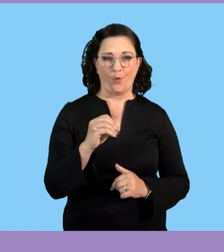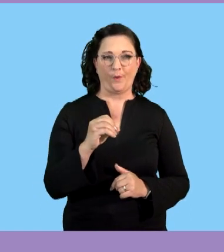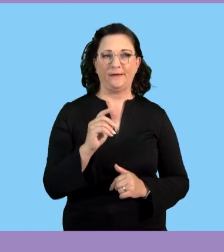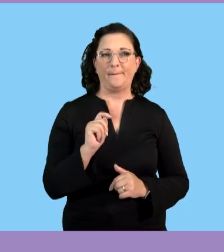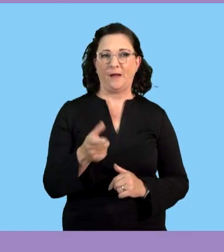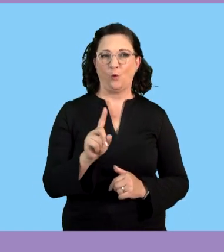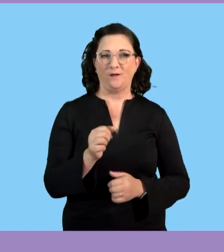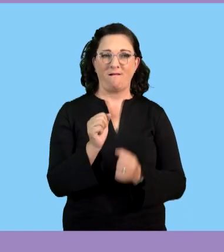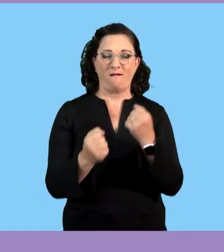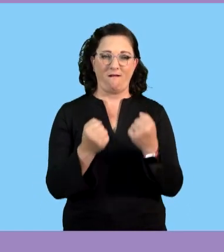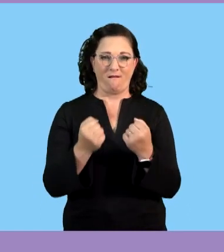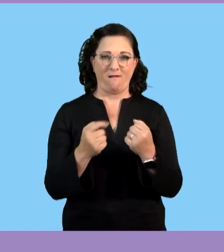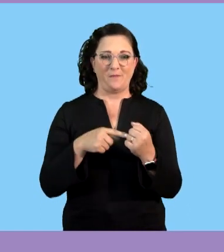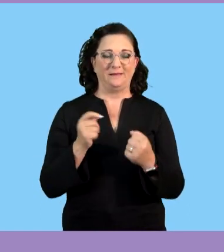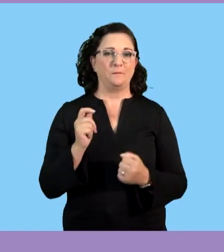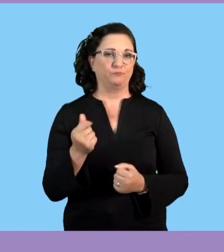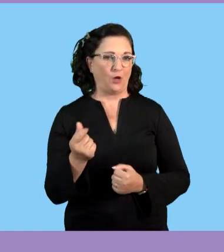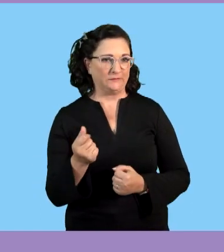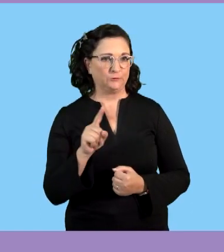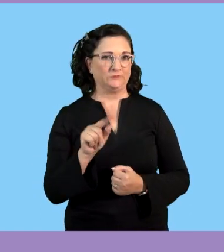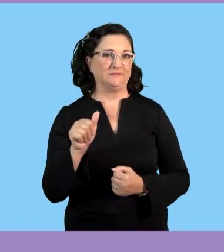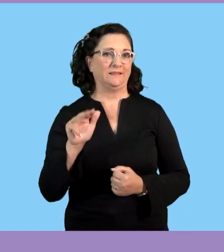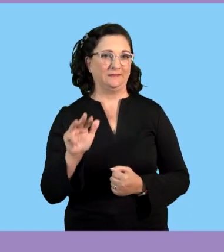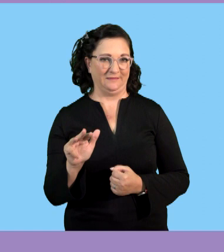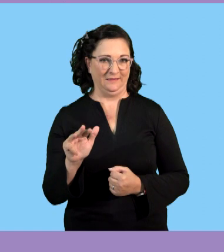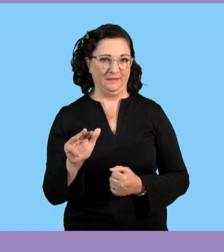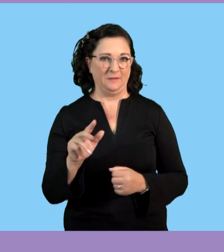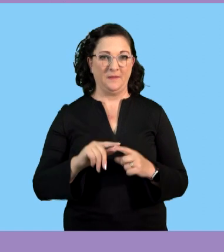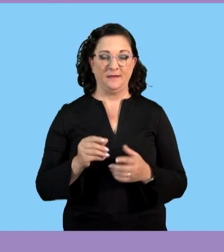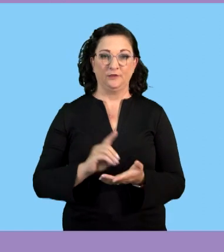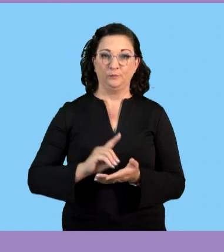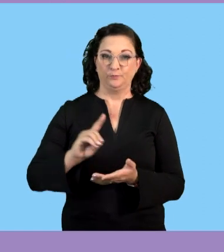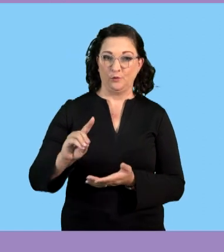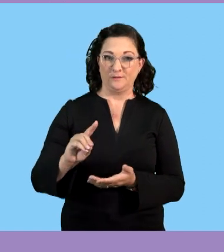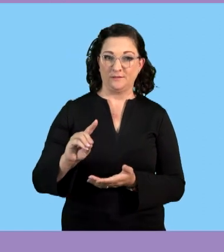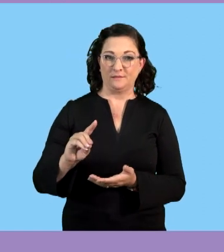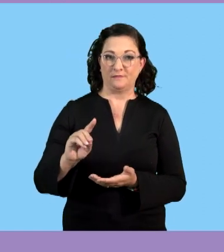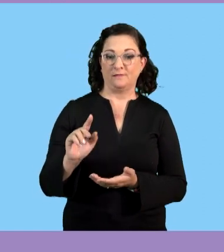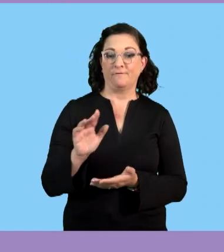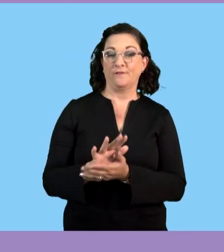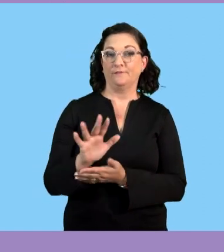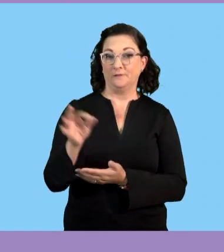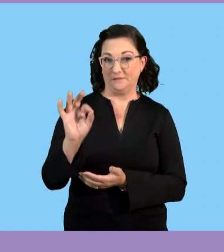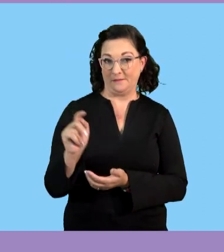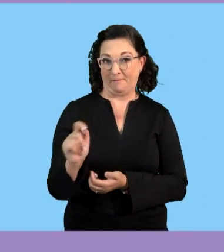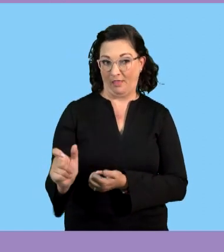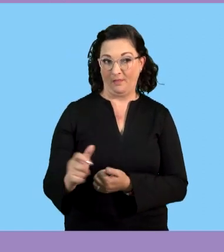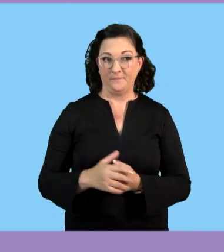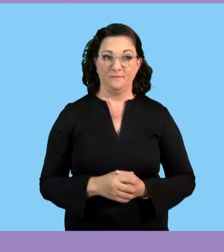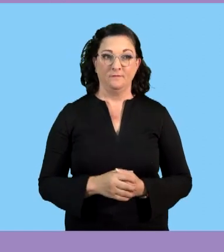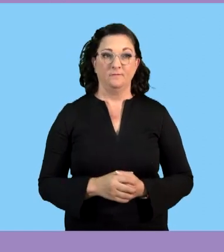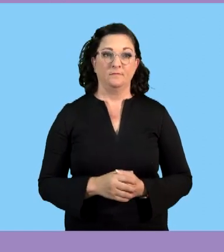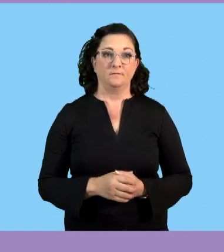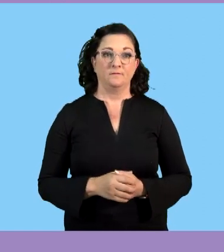for 169,000 rand. He pays a deposit of 15%